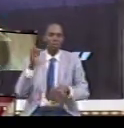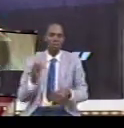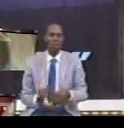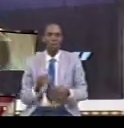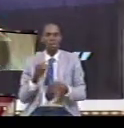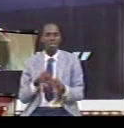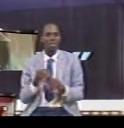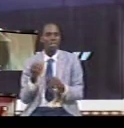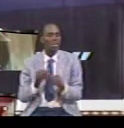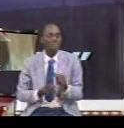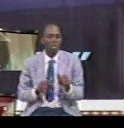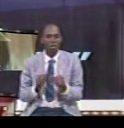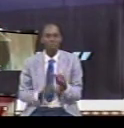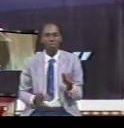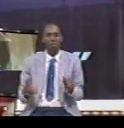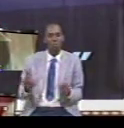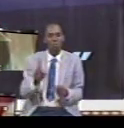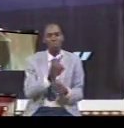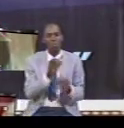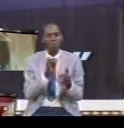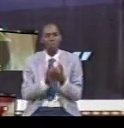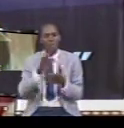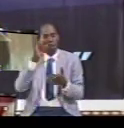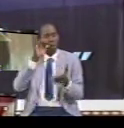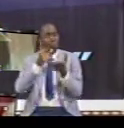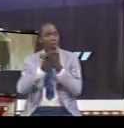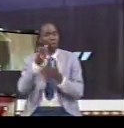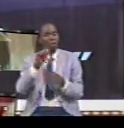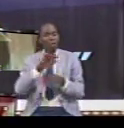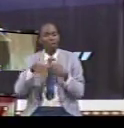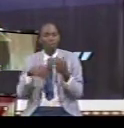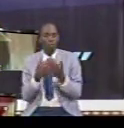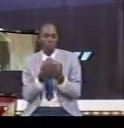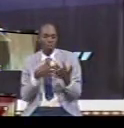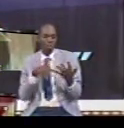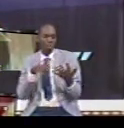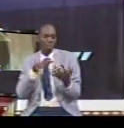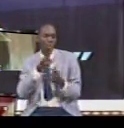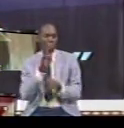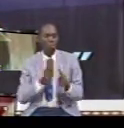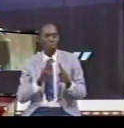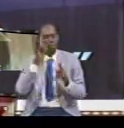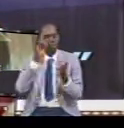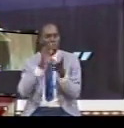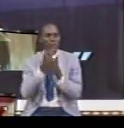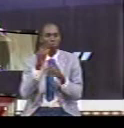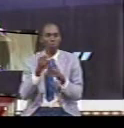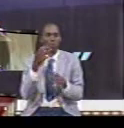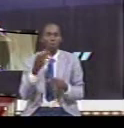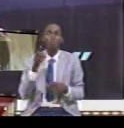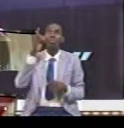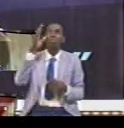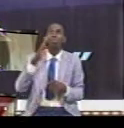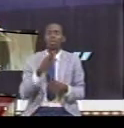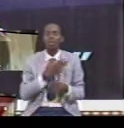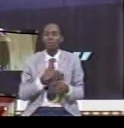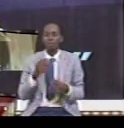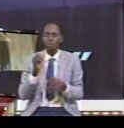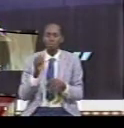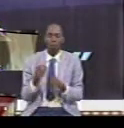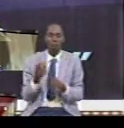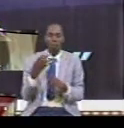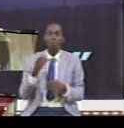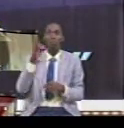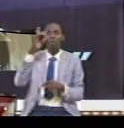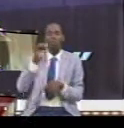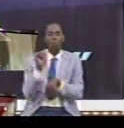in everyone that believes. And those people, they believe the word of God, and the word of God worked in them, and the